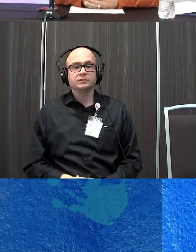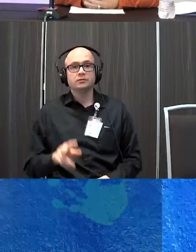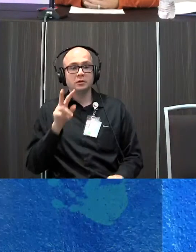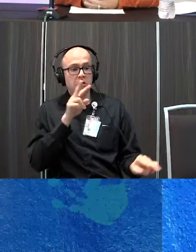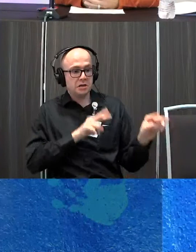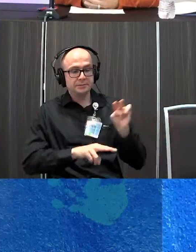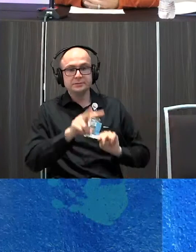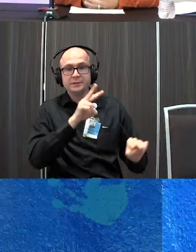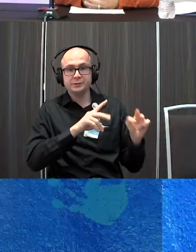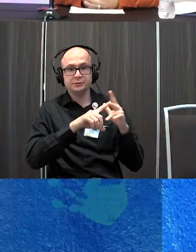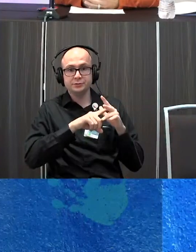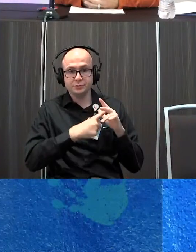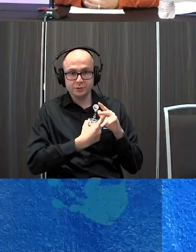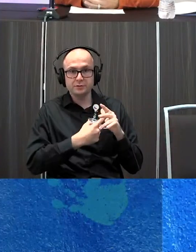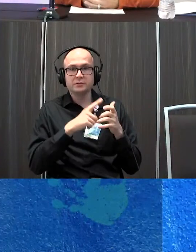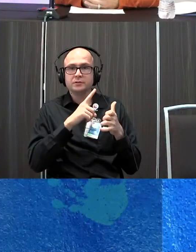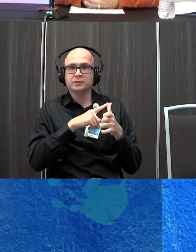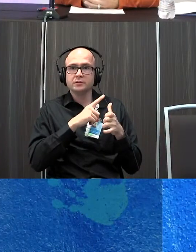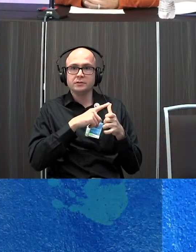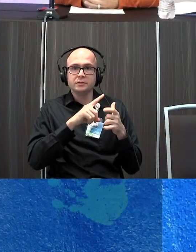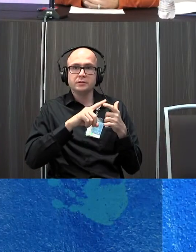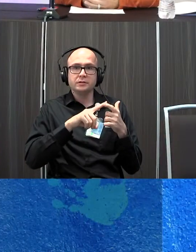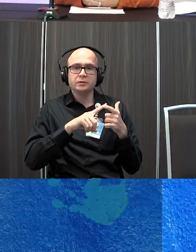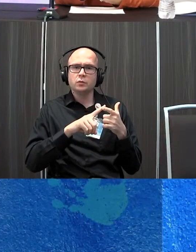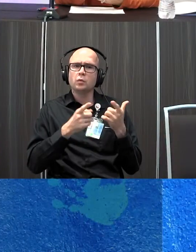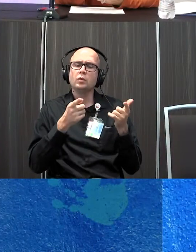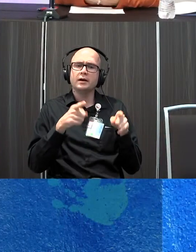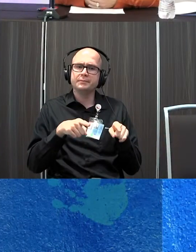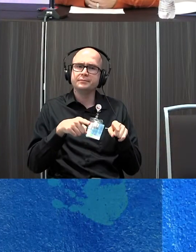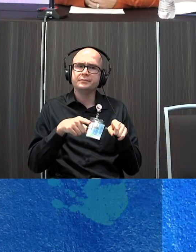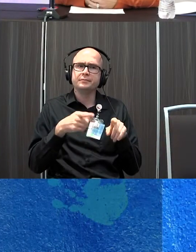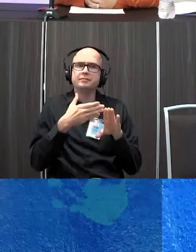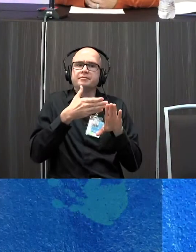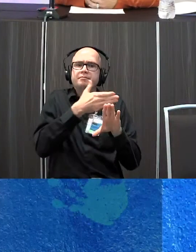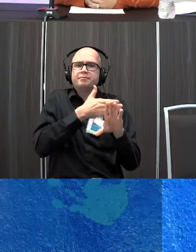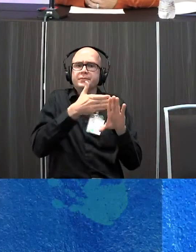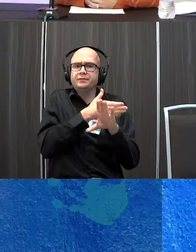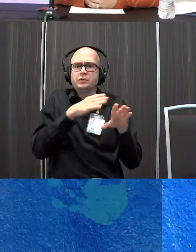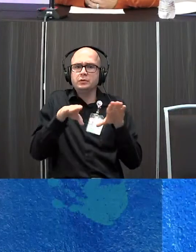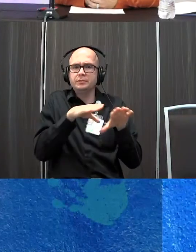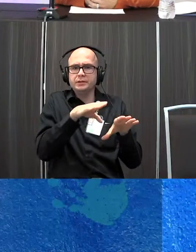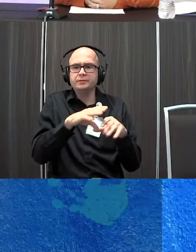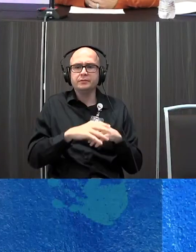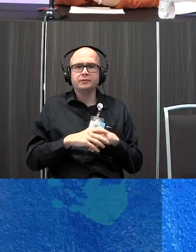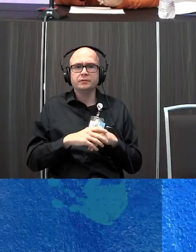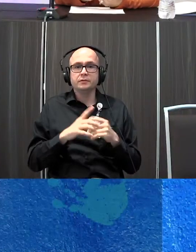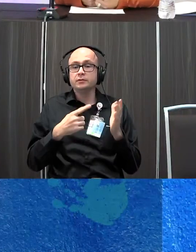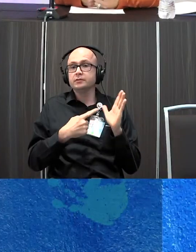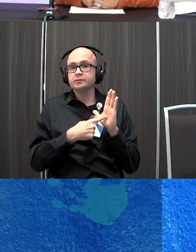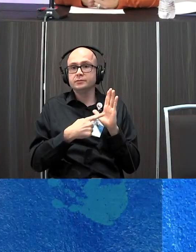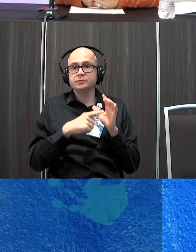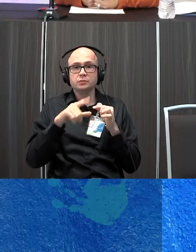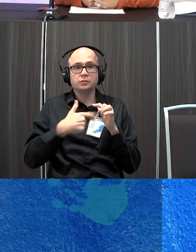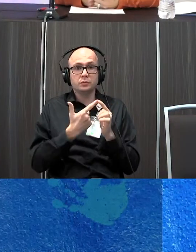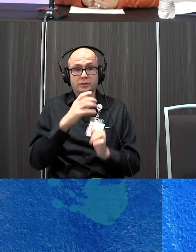where you want to start. And what happened, so the antecedent, so what happened before the behavior occurred. So for example, when